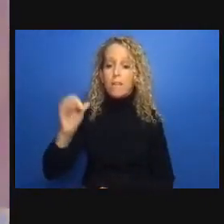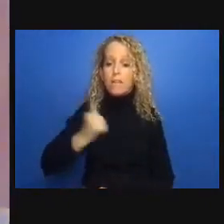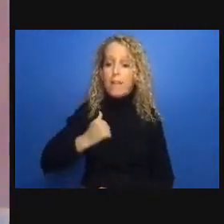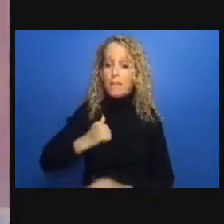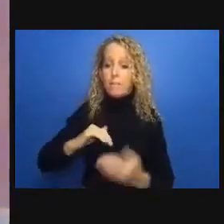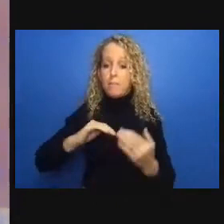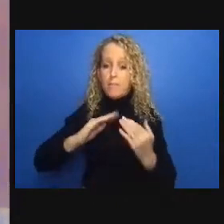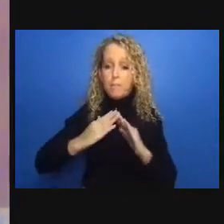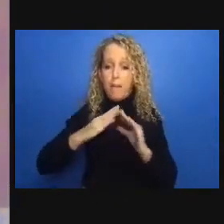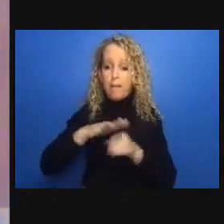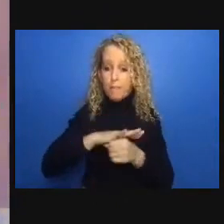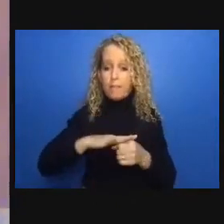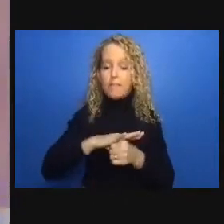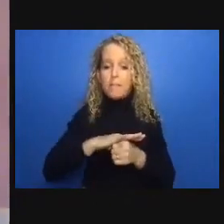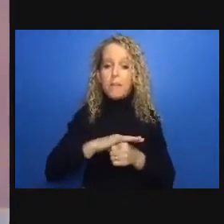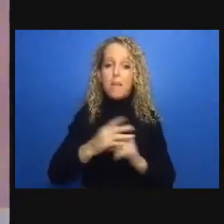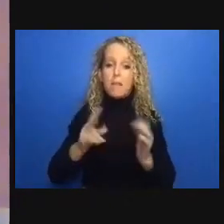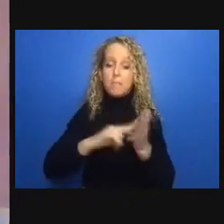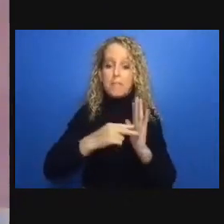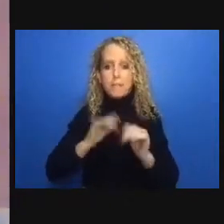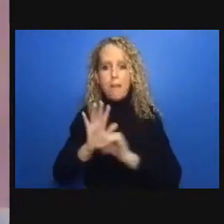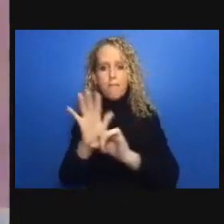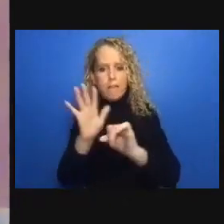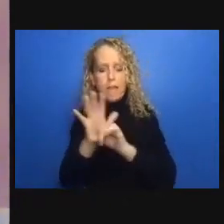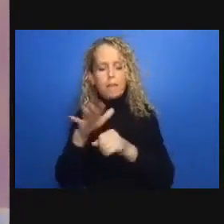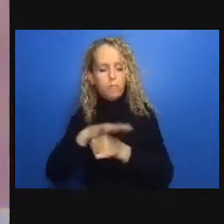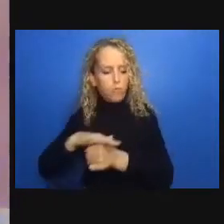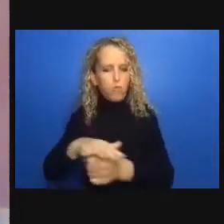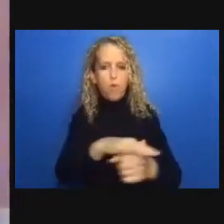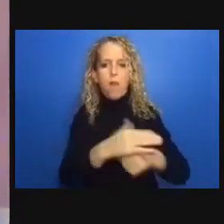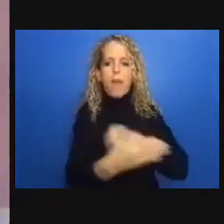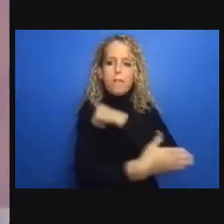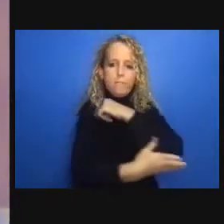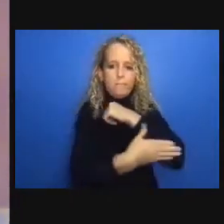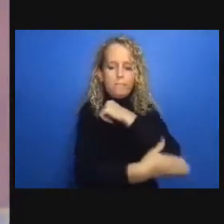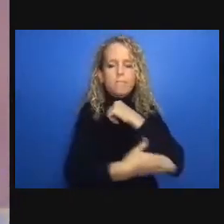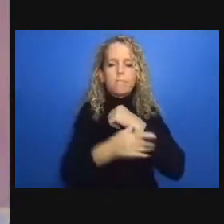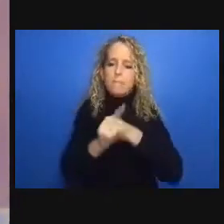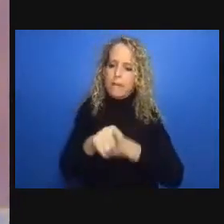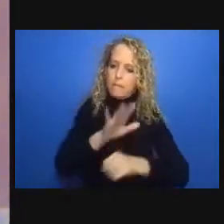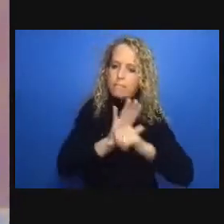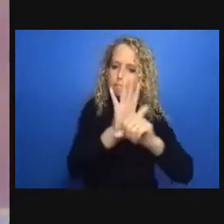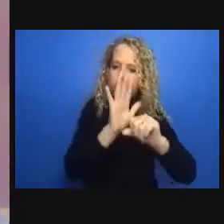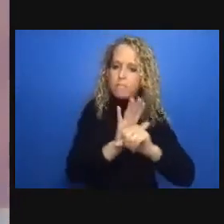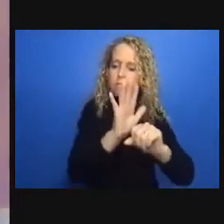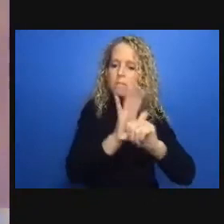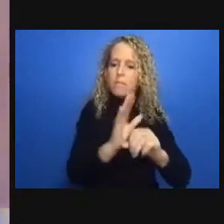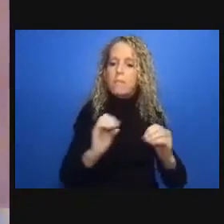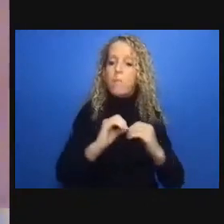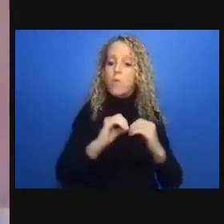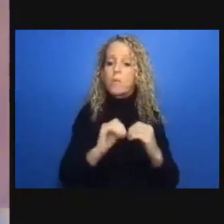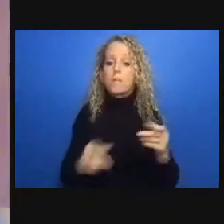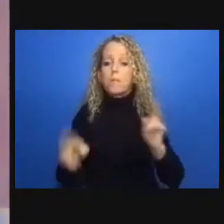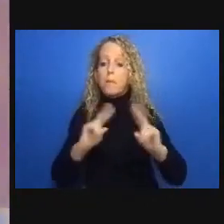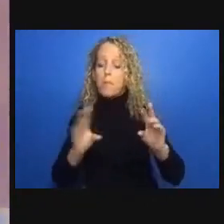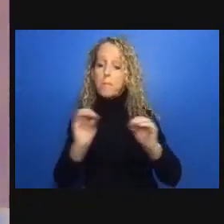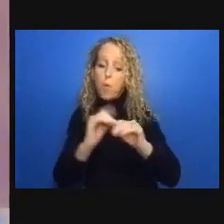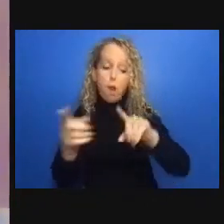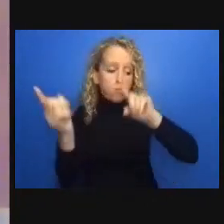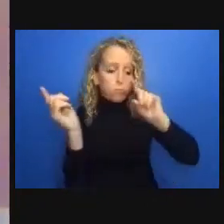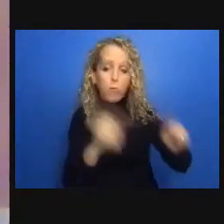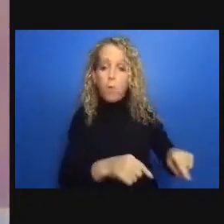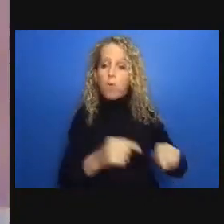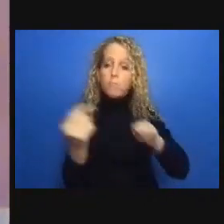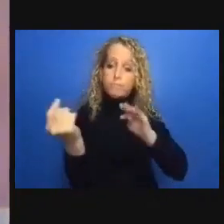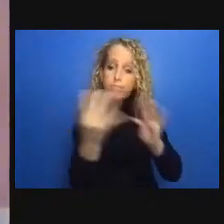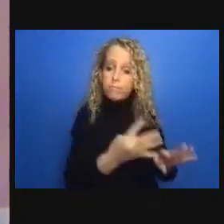community advocates who are calling for investing in the foundations of rural life to attract people to and increase jobs and business